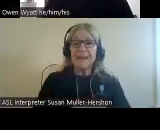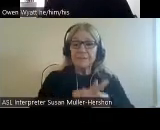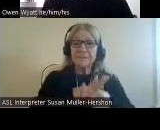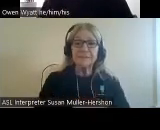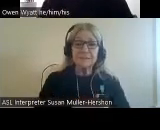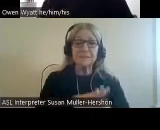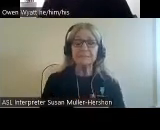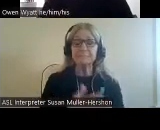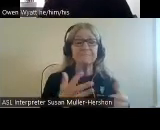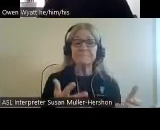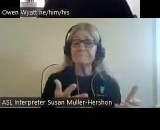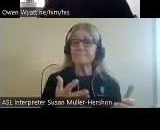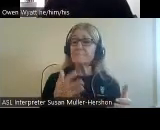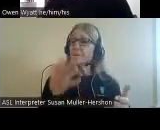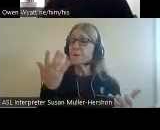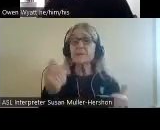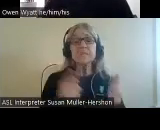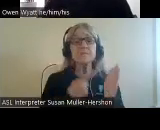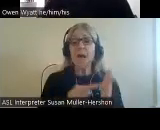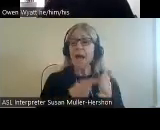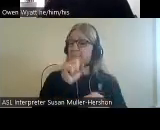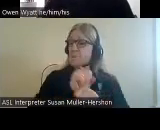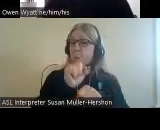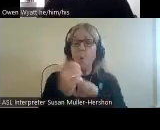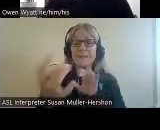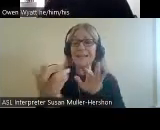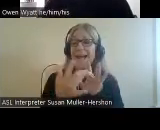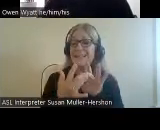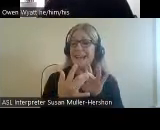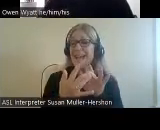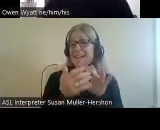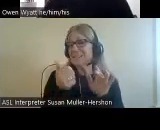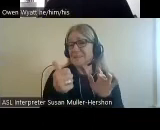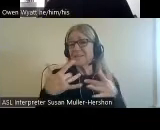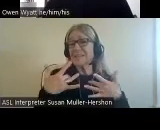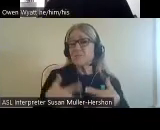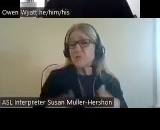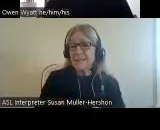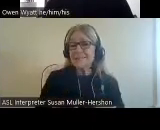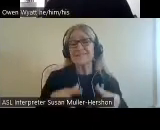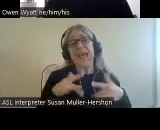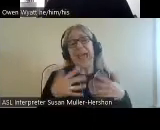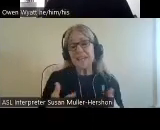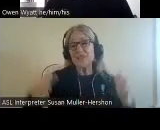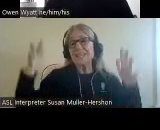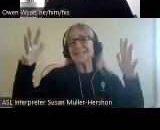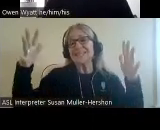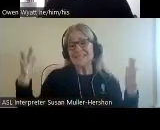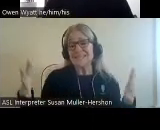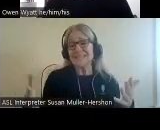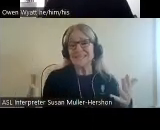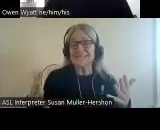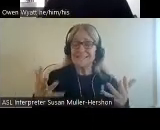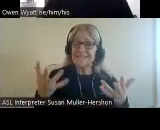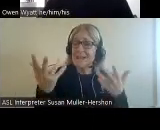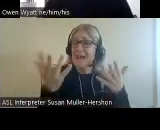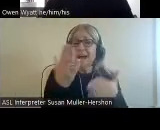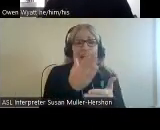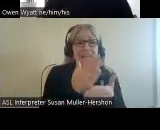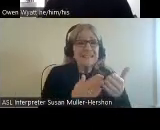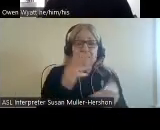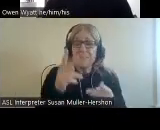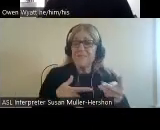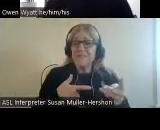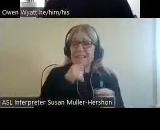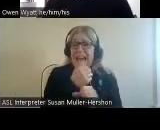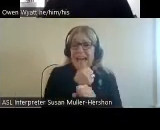Or employees may contact us because they're feeling depressed or anxious, or some may feel